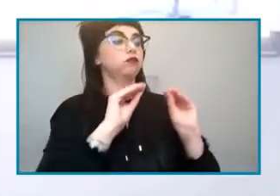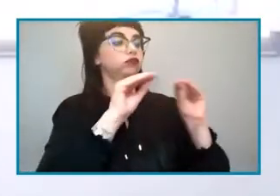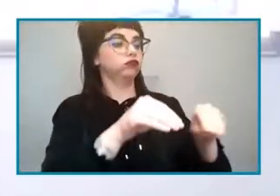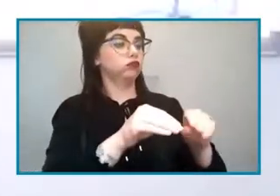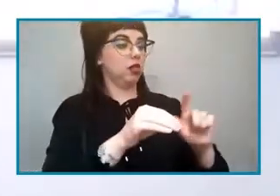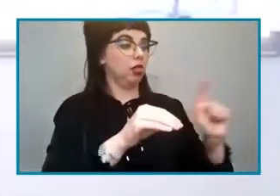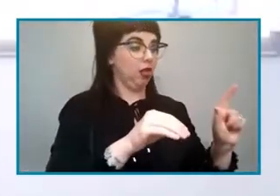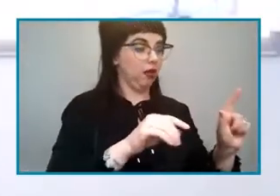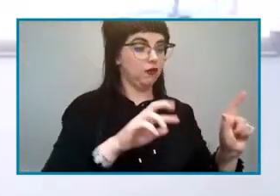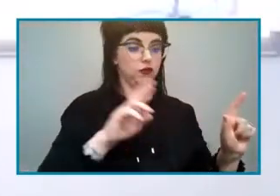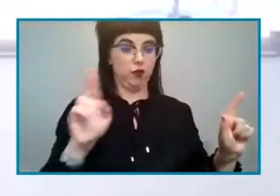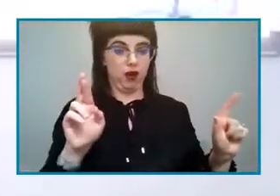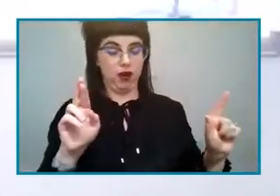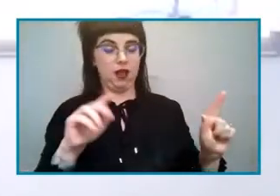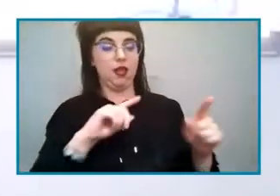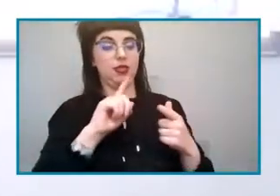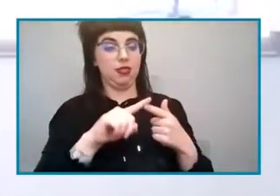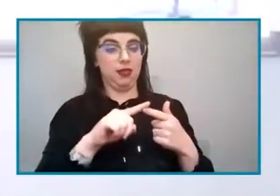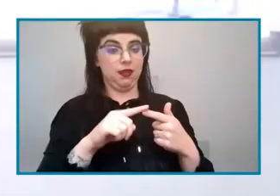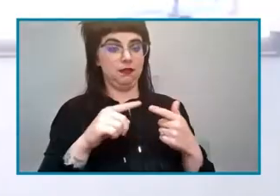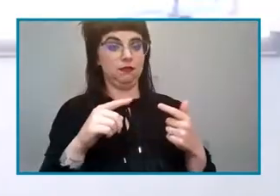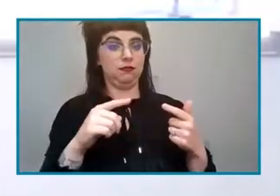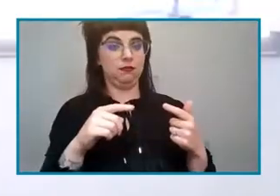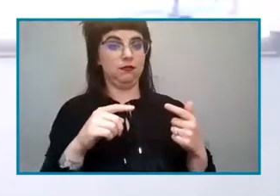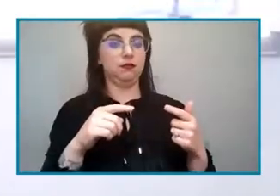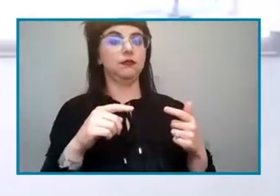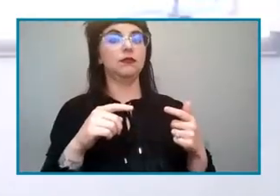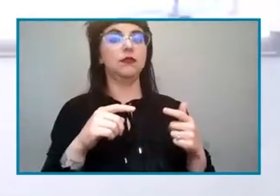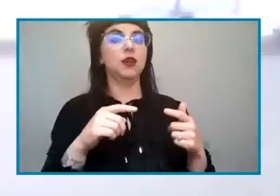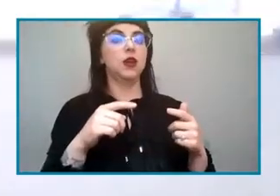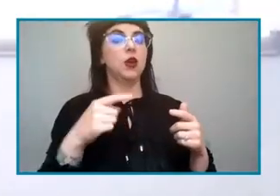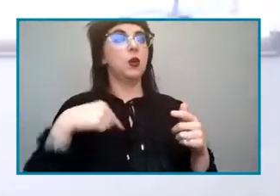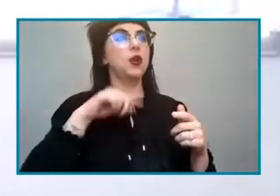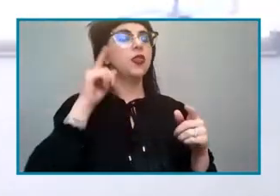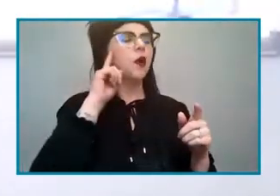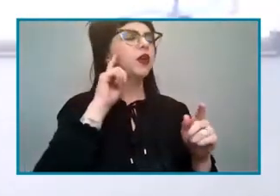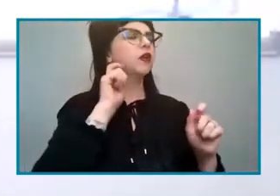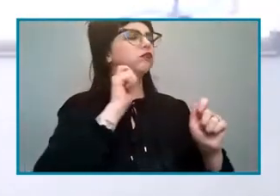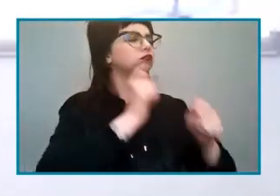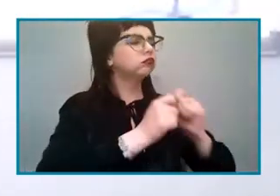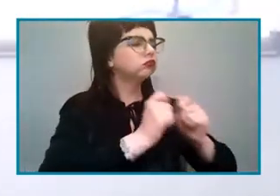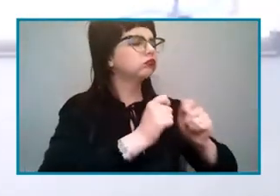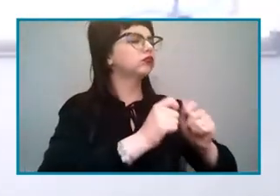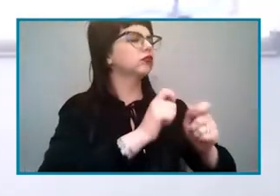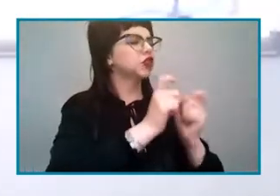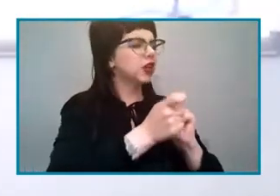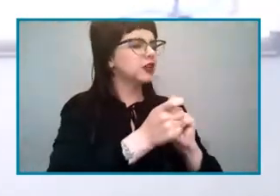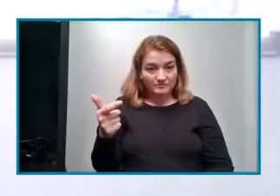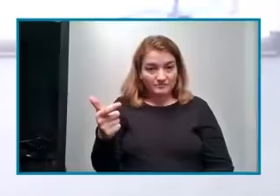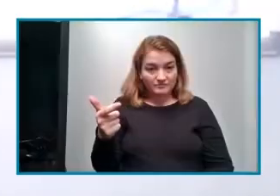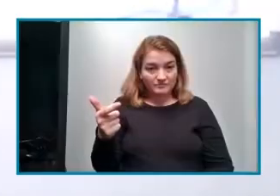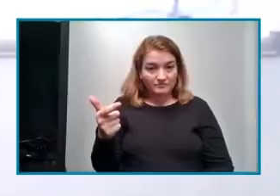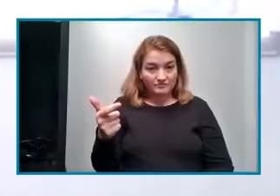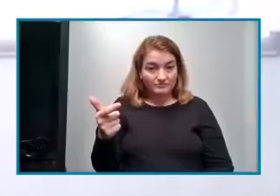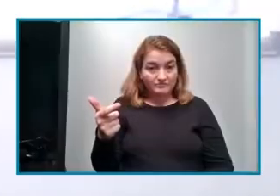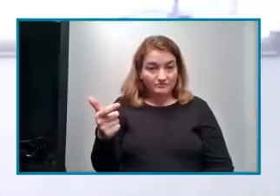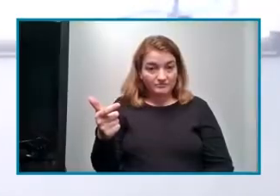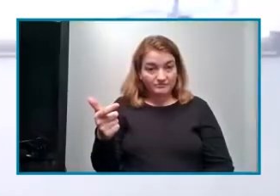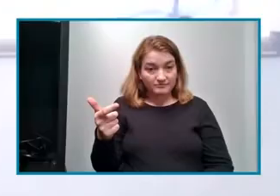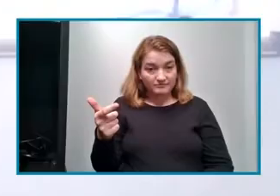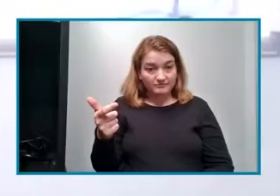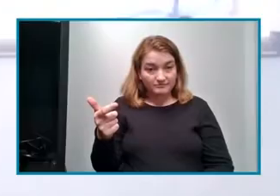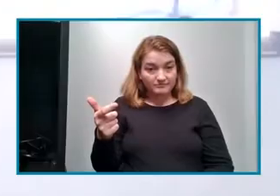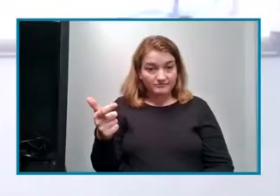this thing, and then, okay, now we can replicate and we can fine-tune and all of that. But what I actually found in practice was it was much more like 2